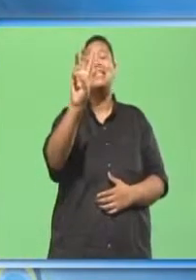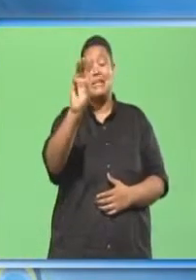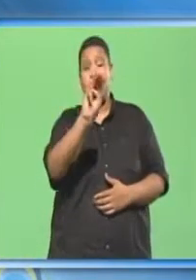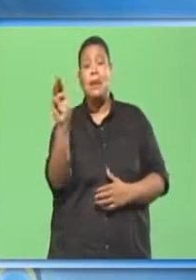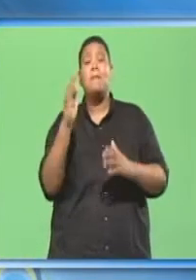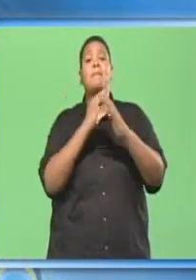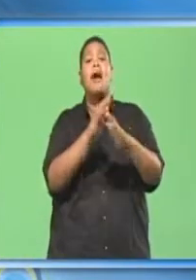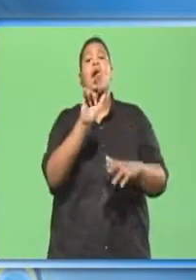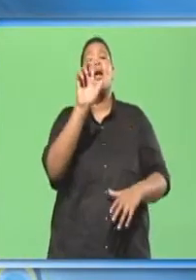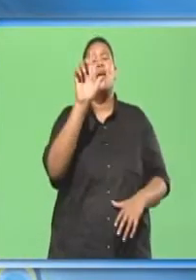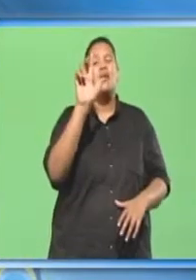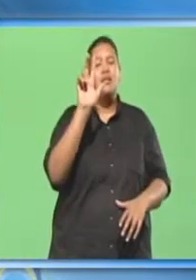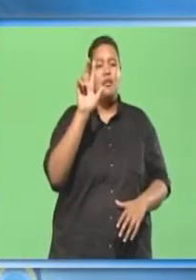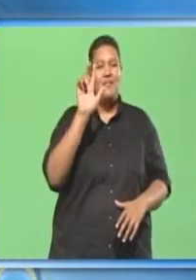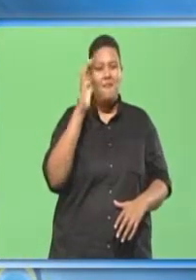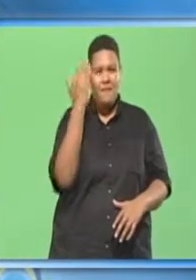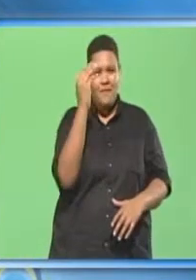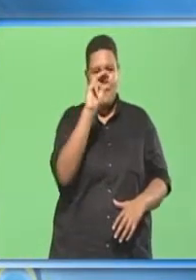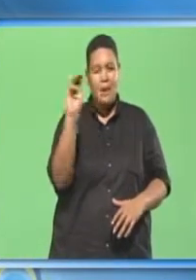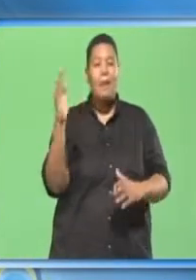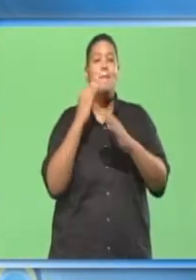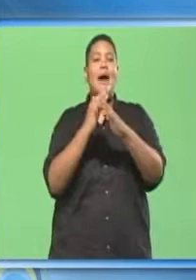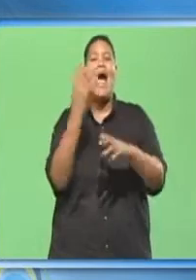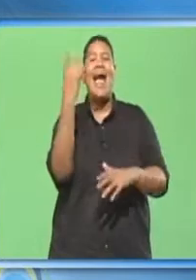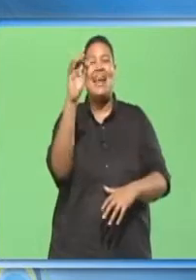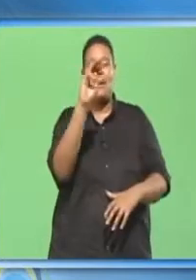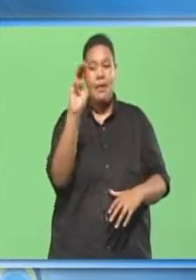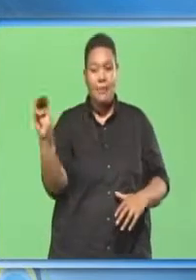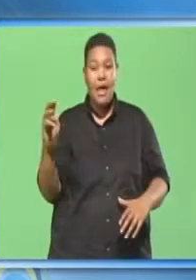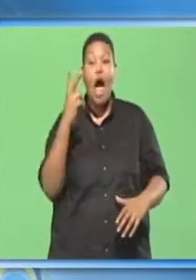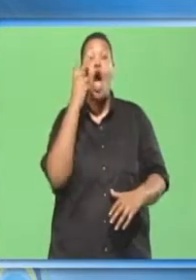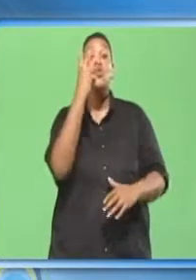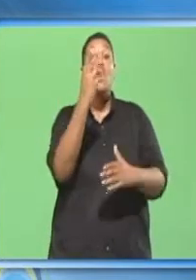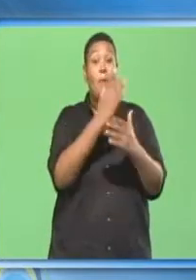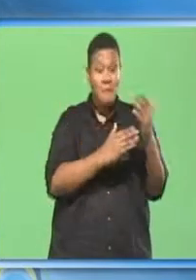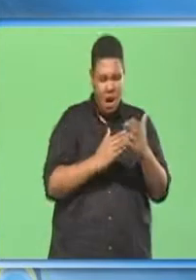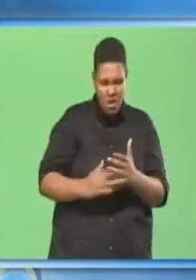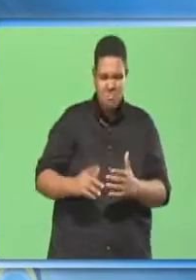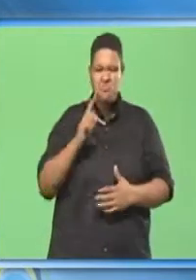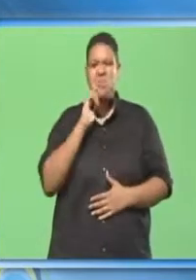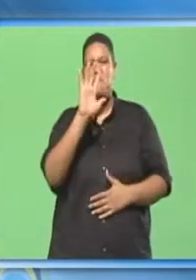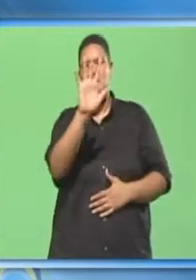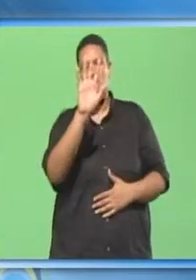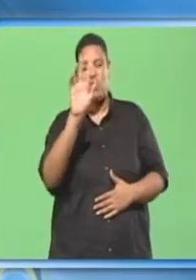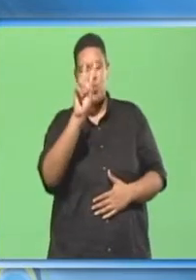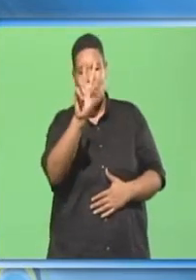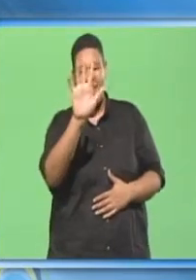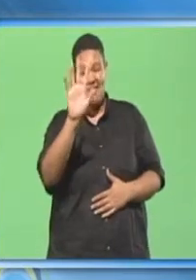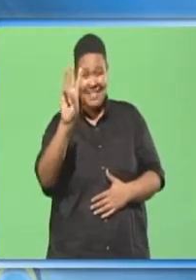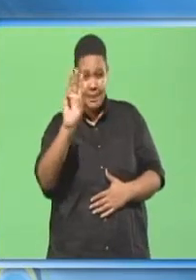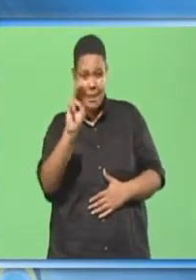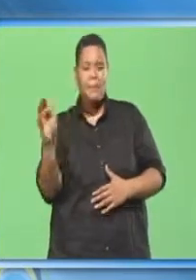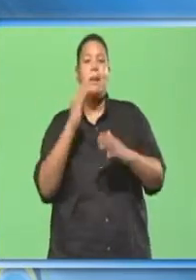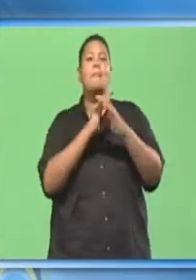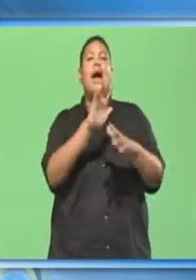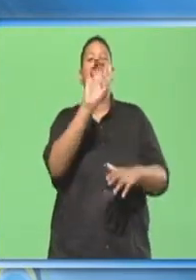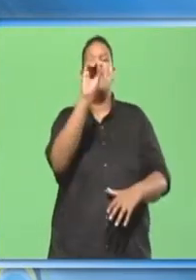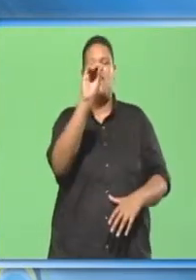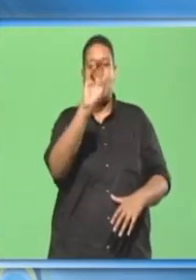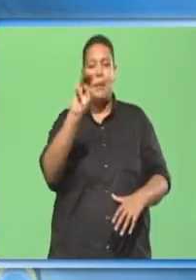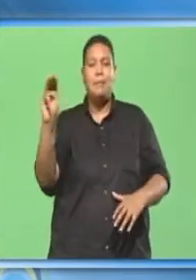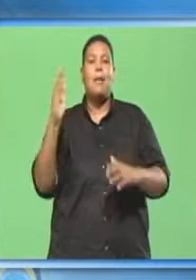by 18 mm and 2 pieces of dimension 256 mm by 50 mm by